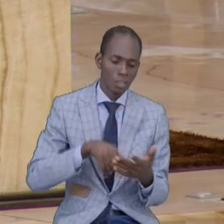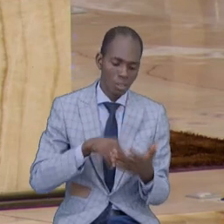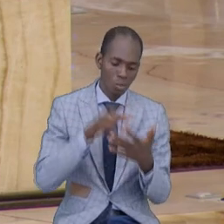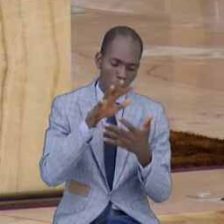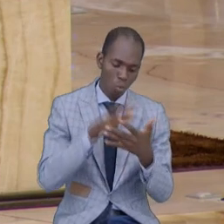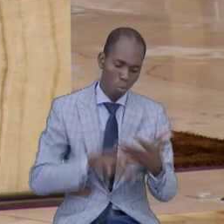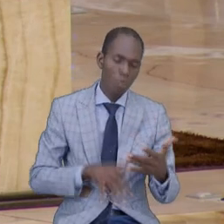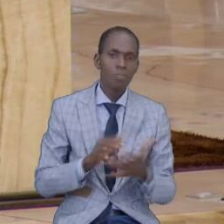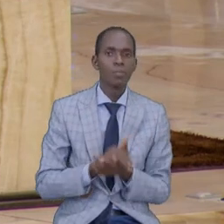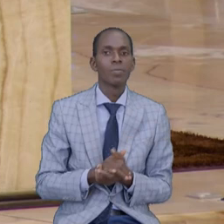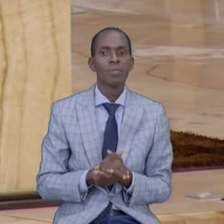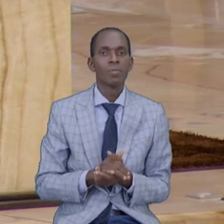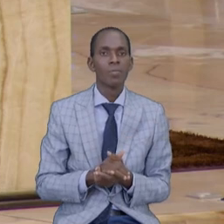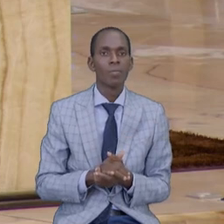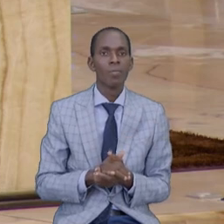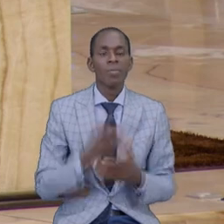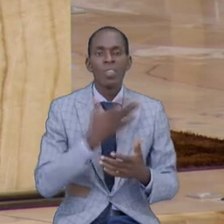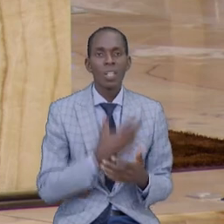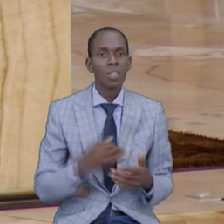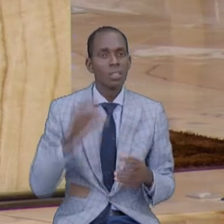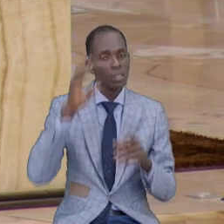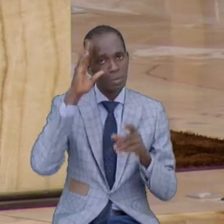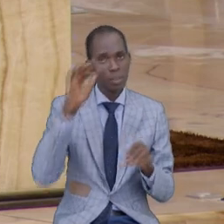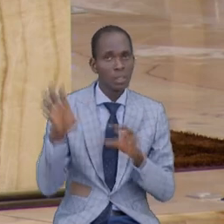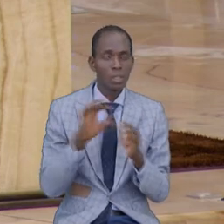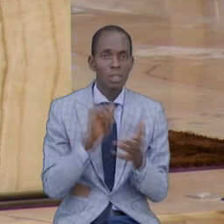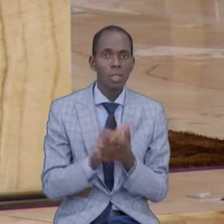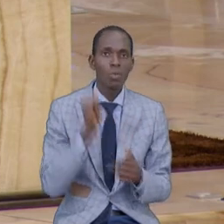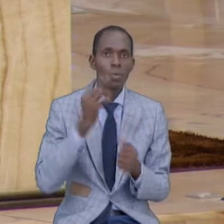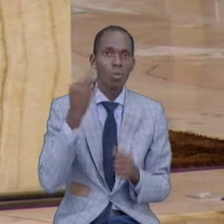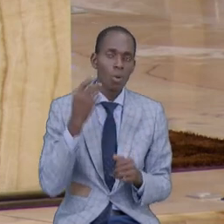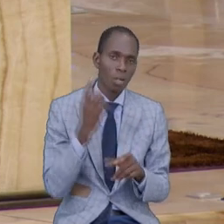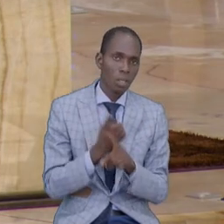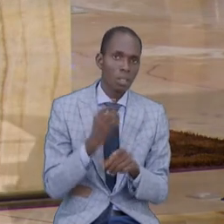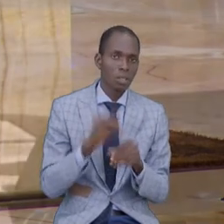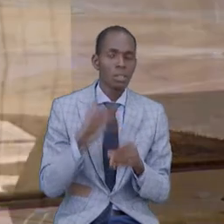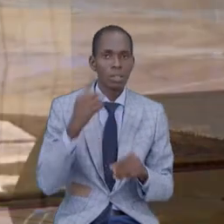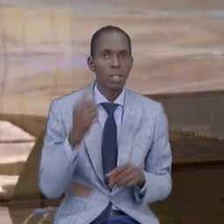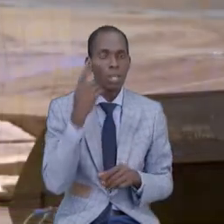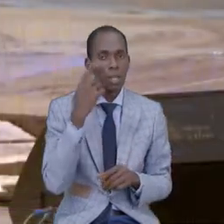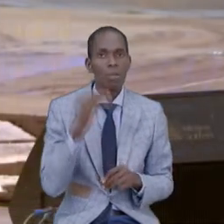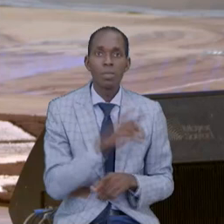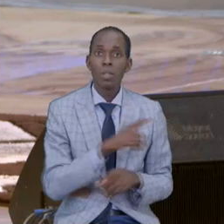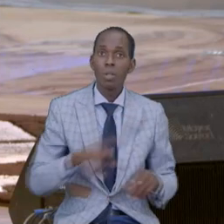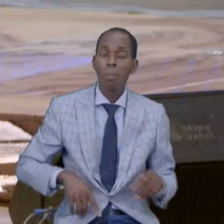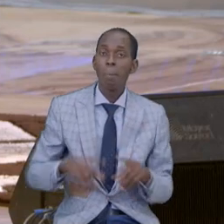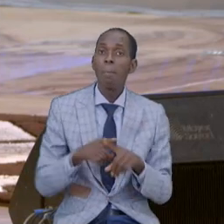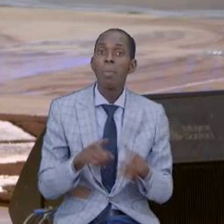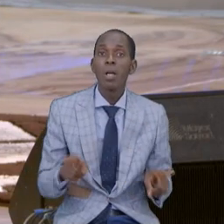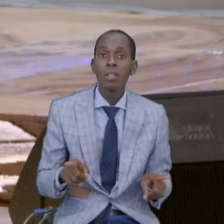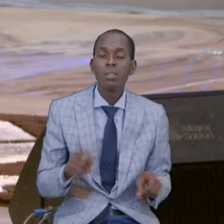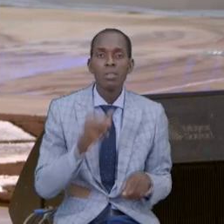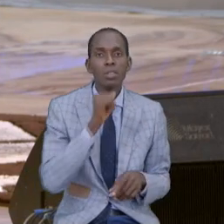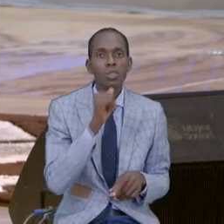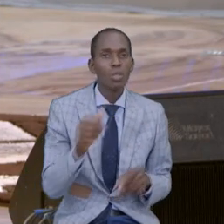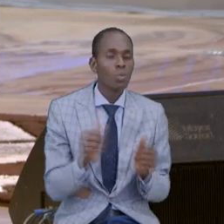everything. It says, and he did that which was right in the sight of the Lord, but